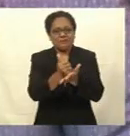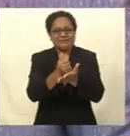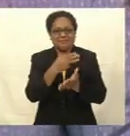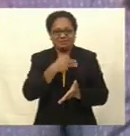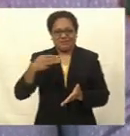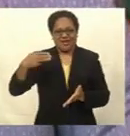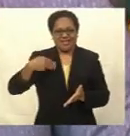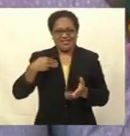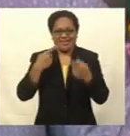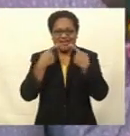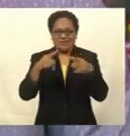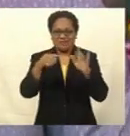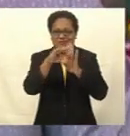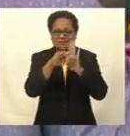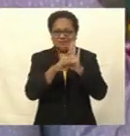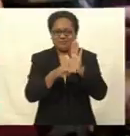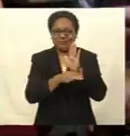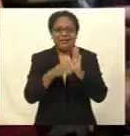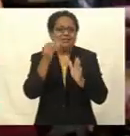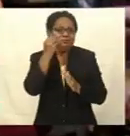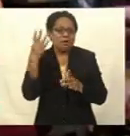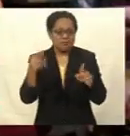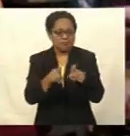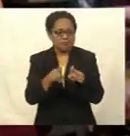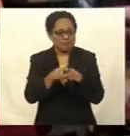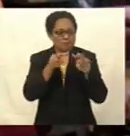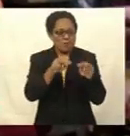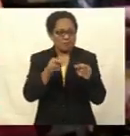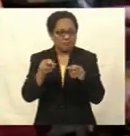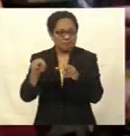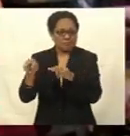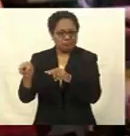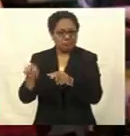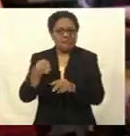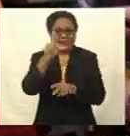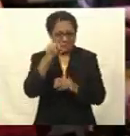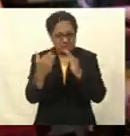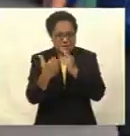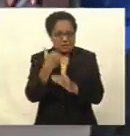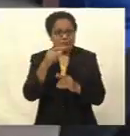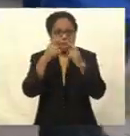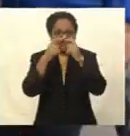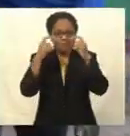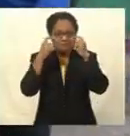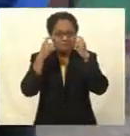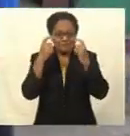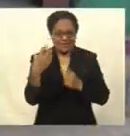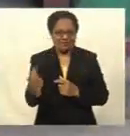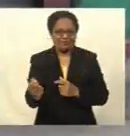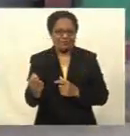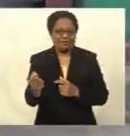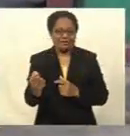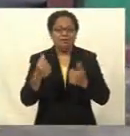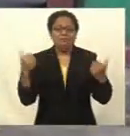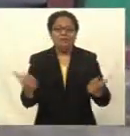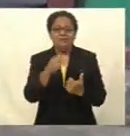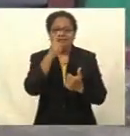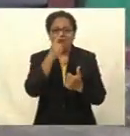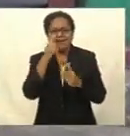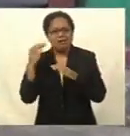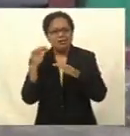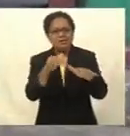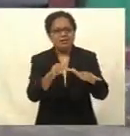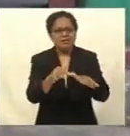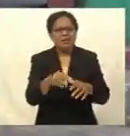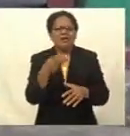The supermarket remains on strict watch. You can only go in if mask on. Many Fijians coming to town did not bother to